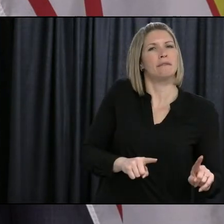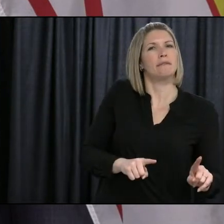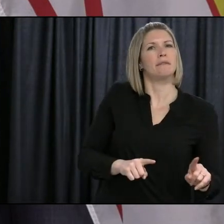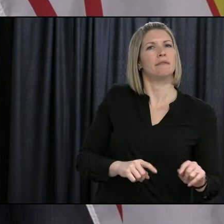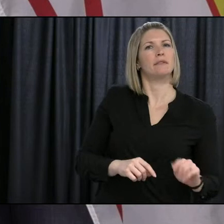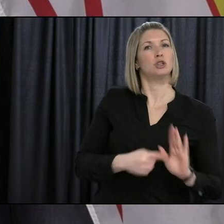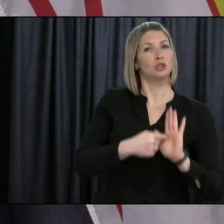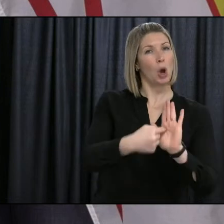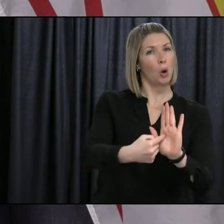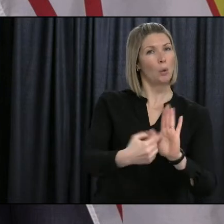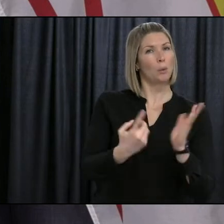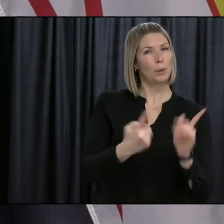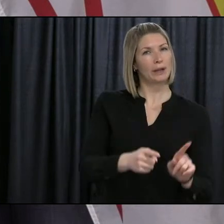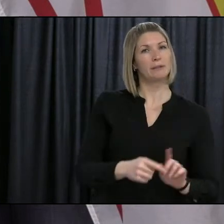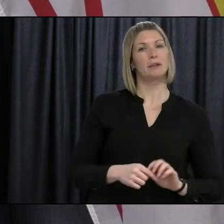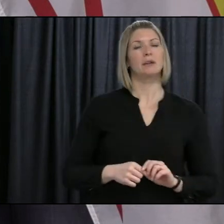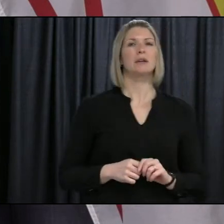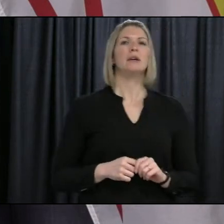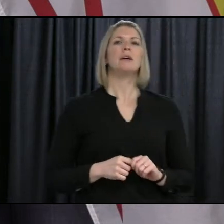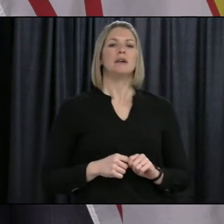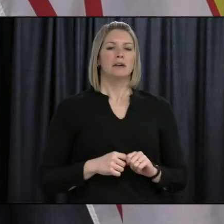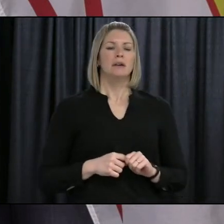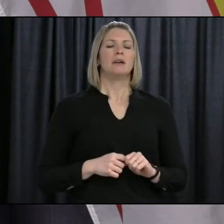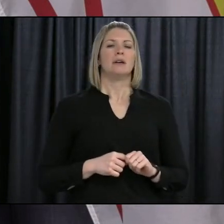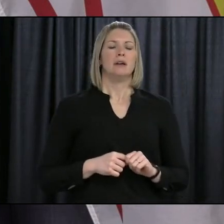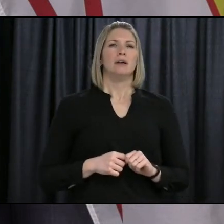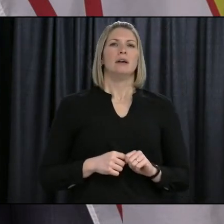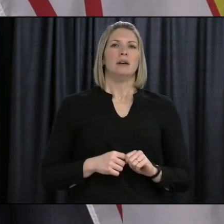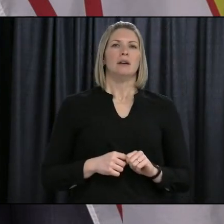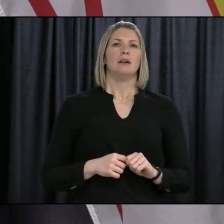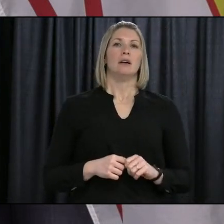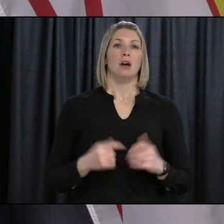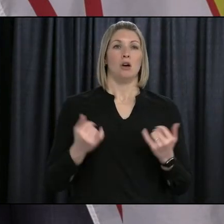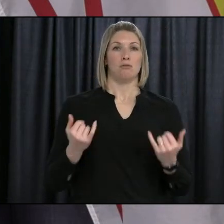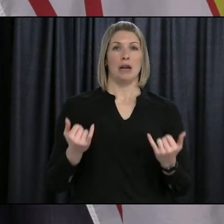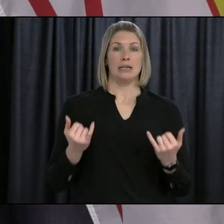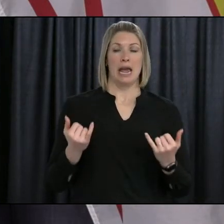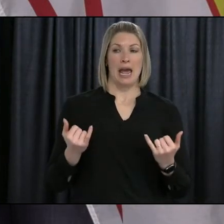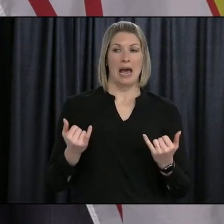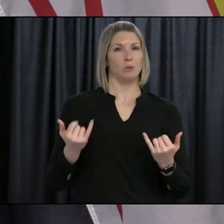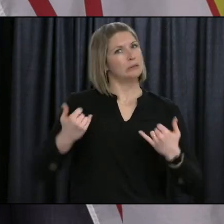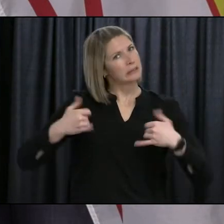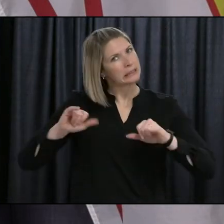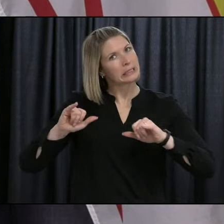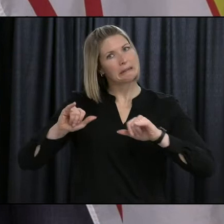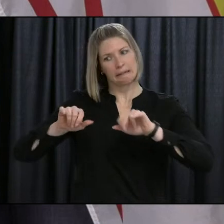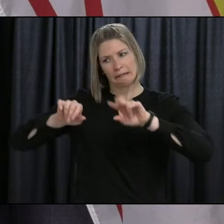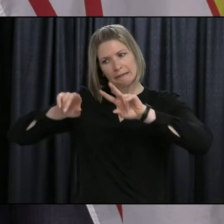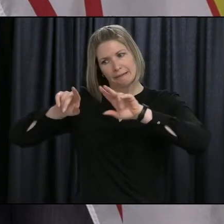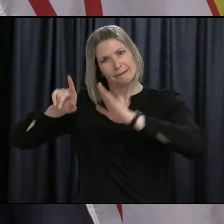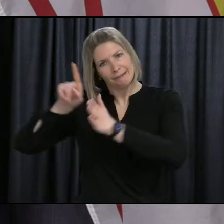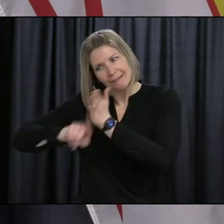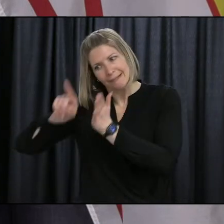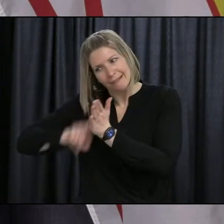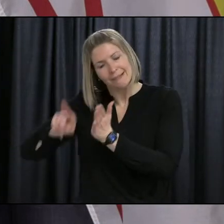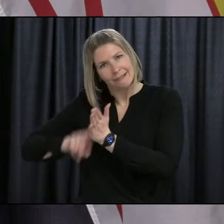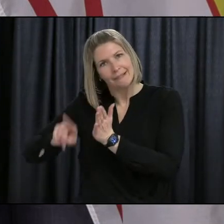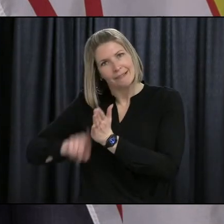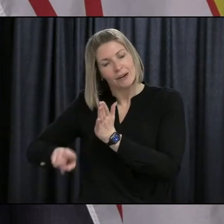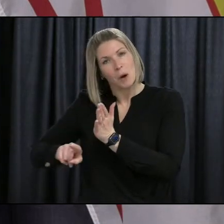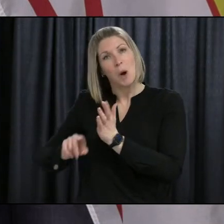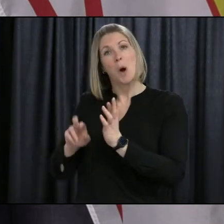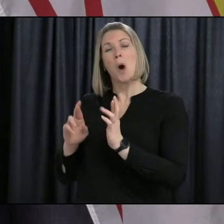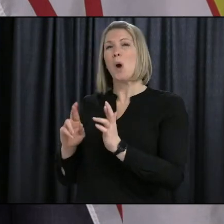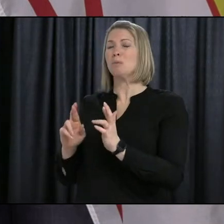stand? So right now we are working through things. I hope that we will have it